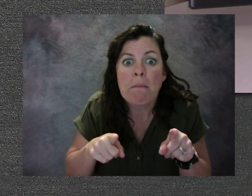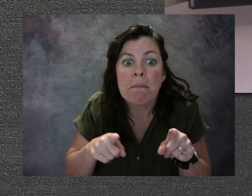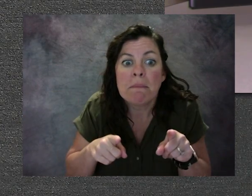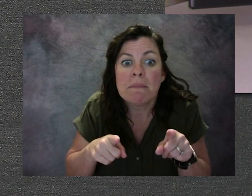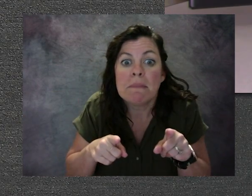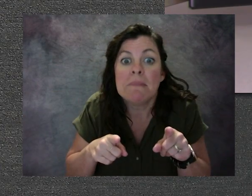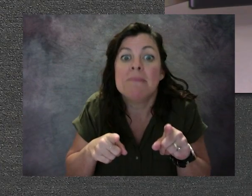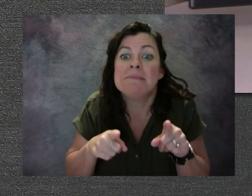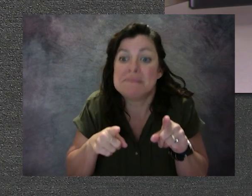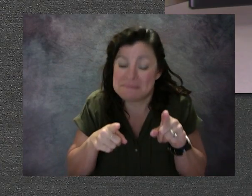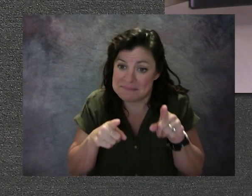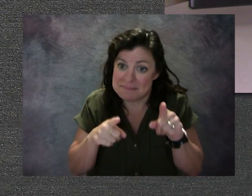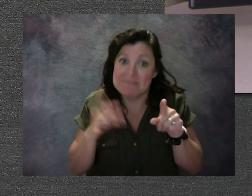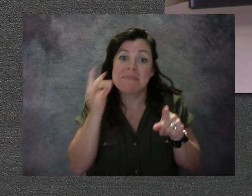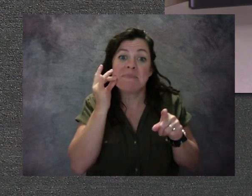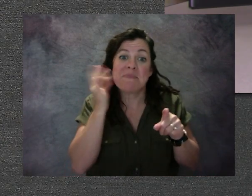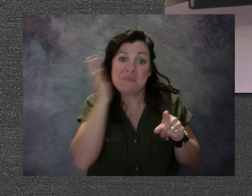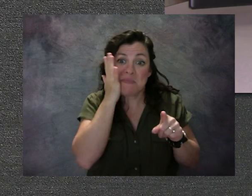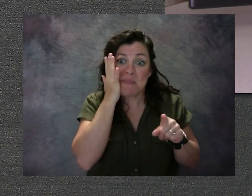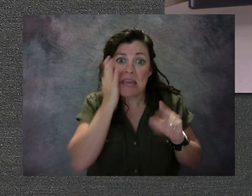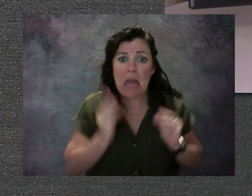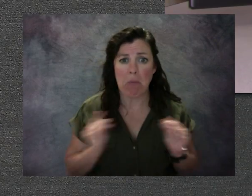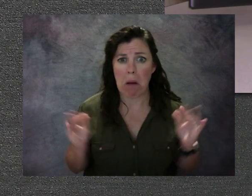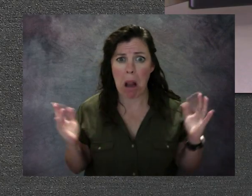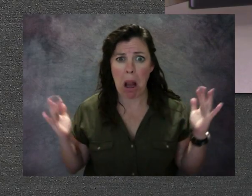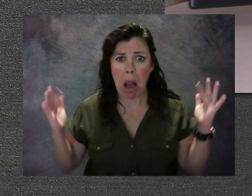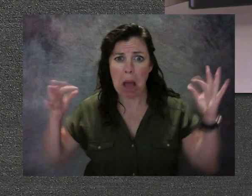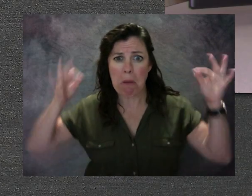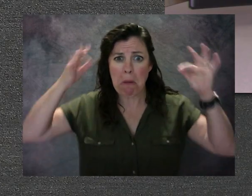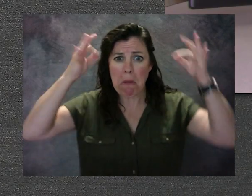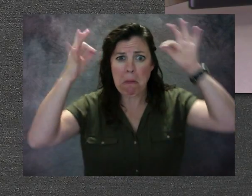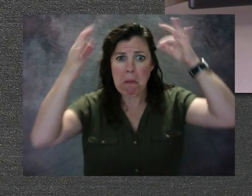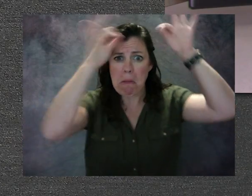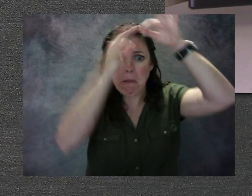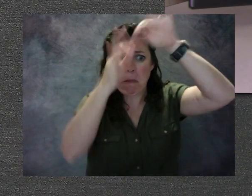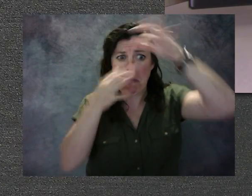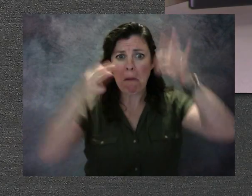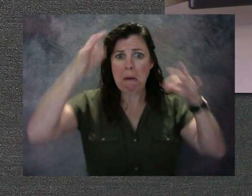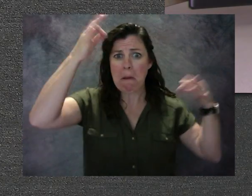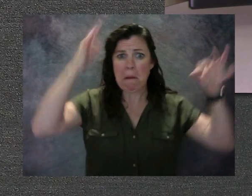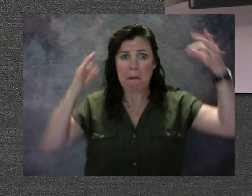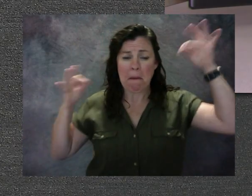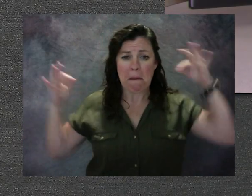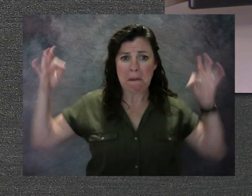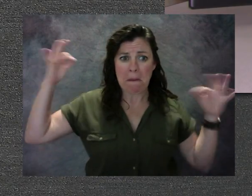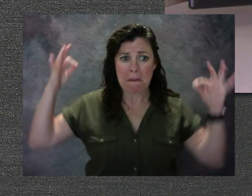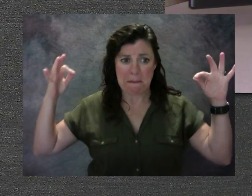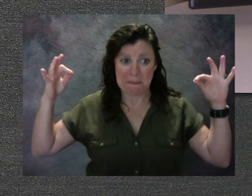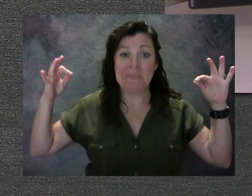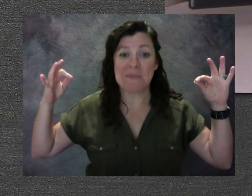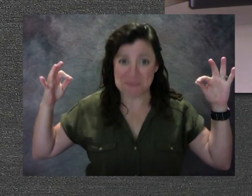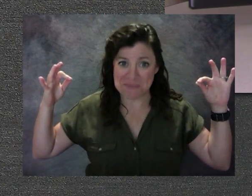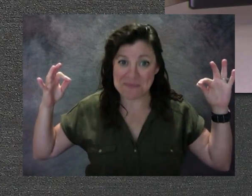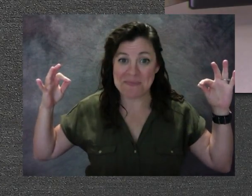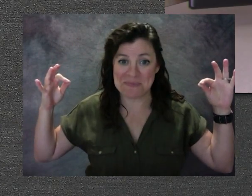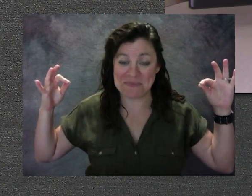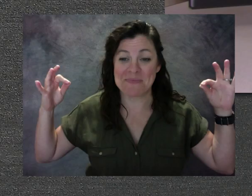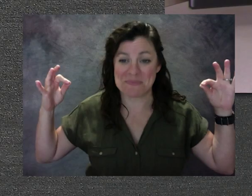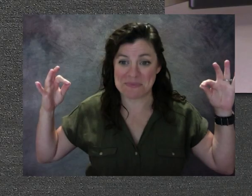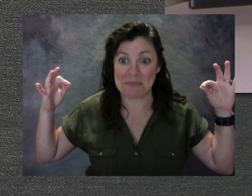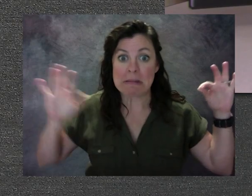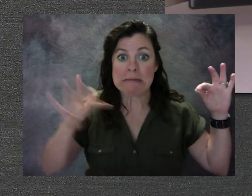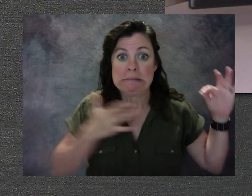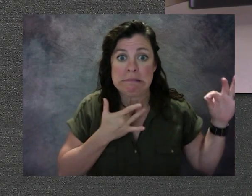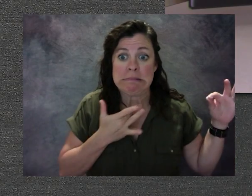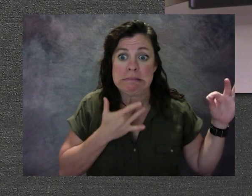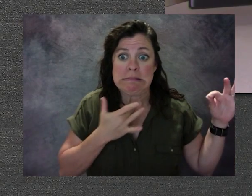Yeah, we had bees around our head, didn't we? And how were we going to get rid